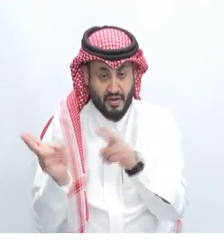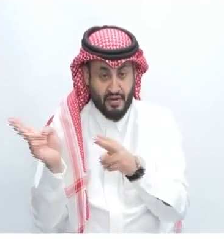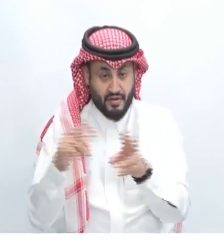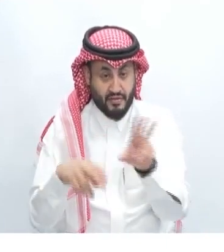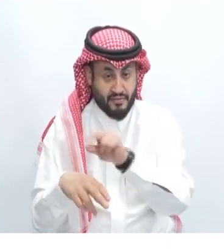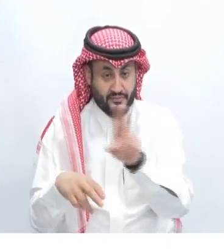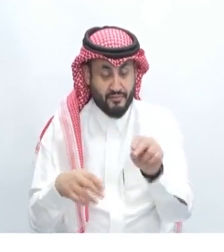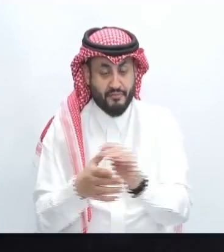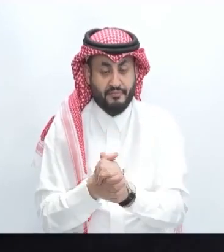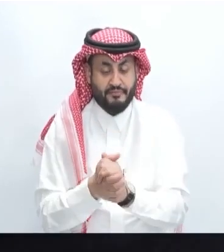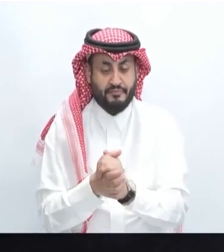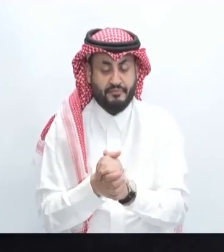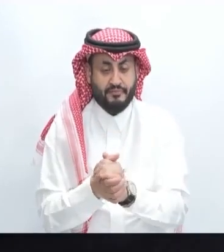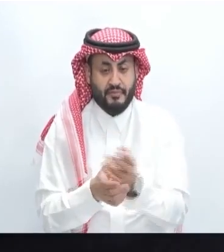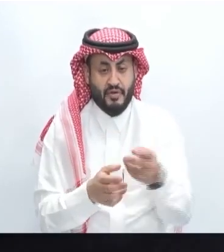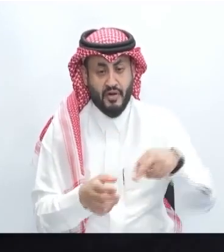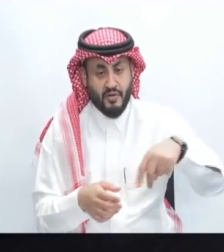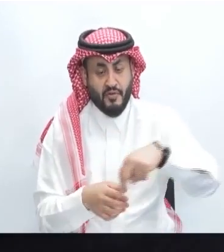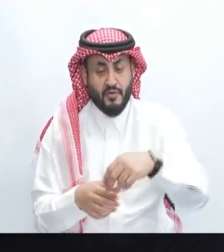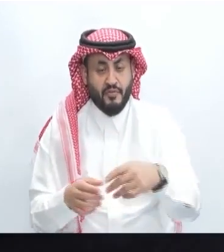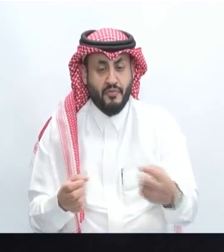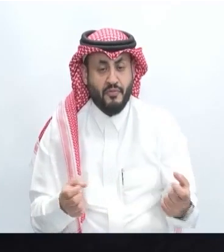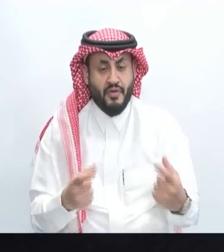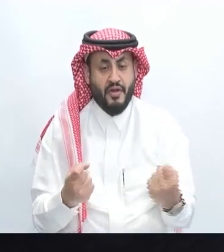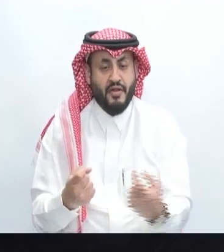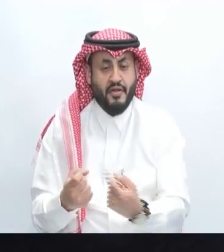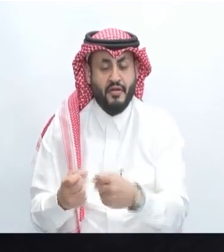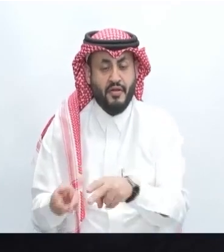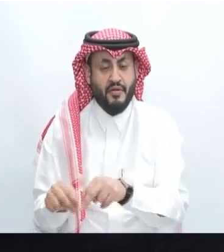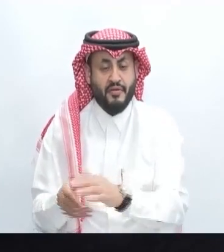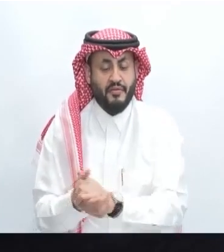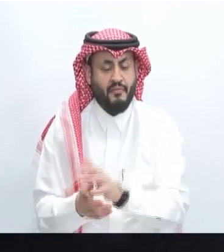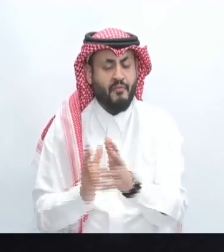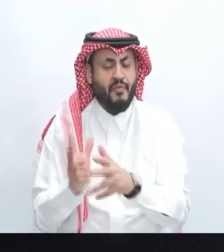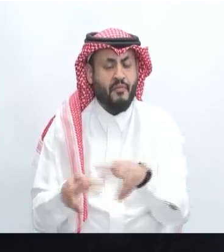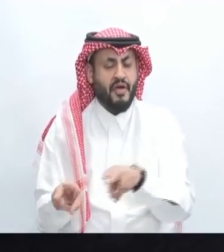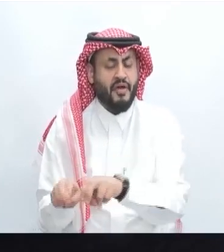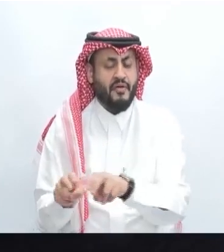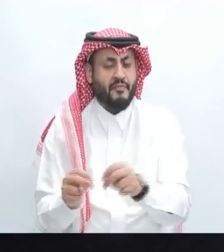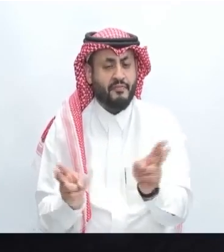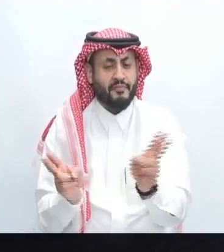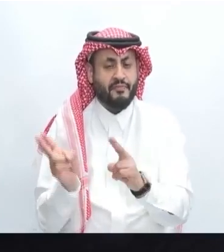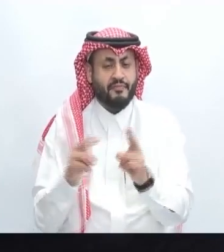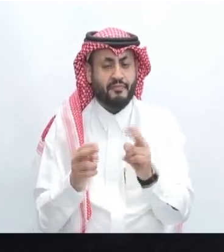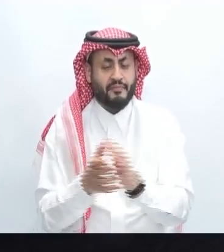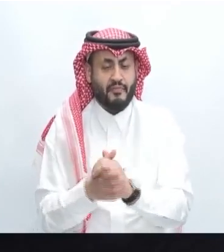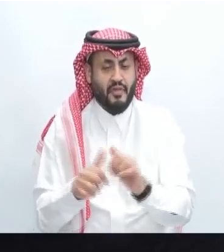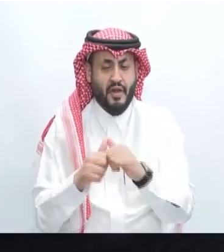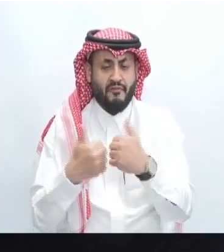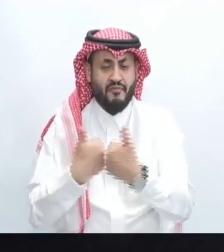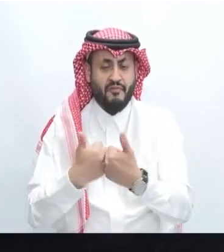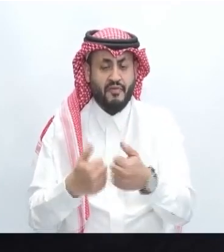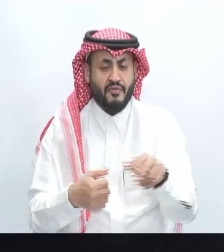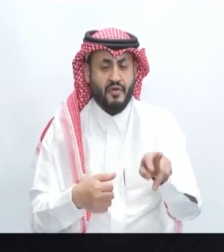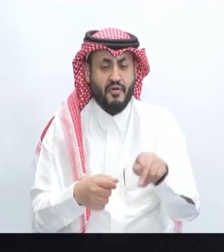talks if you went to the zoo, or if you can talk about animals between you and your family member or